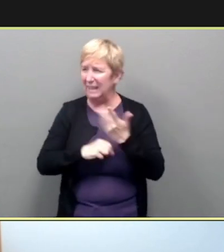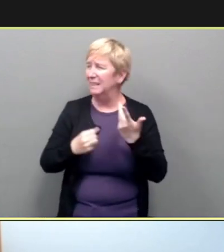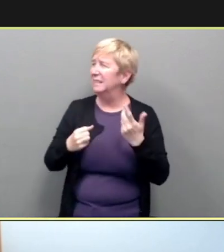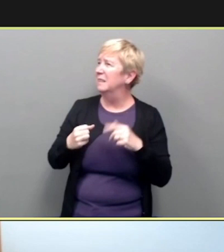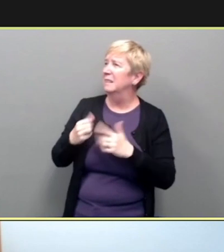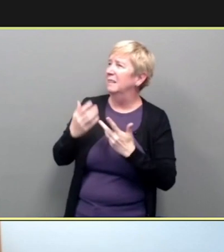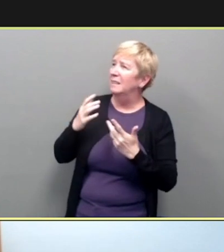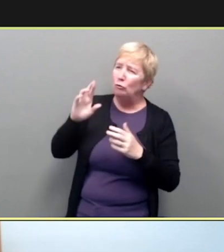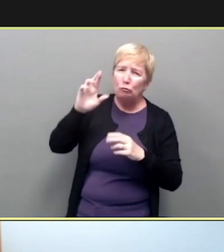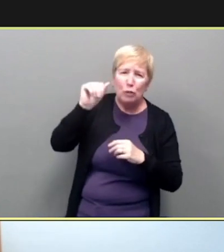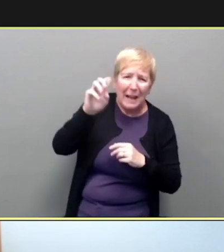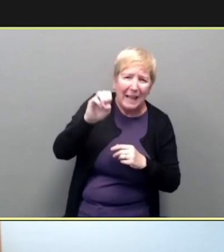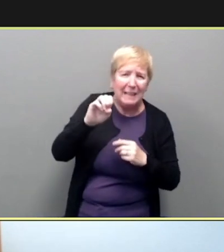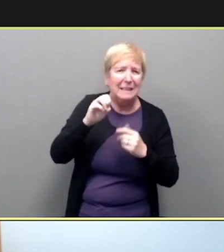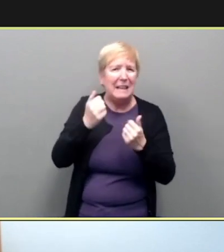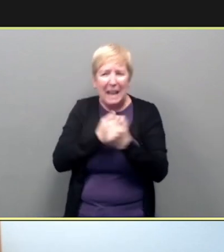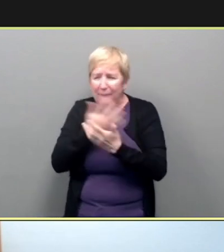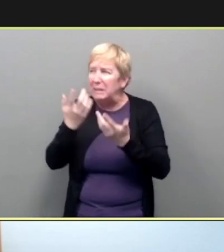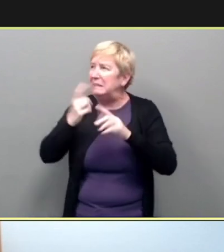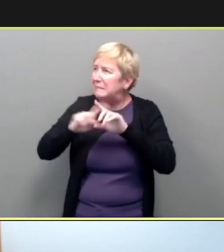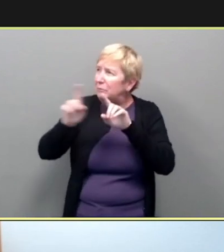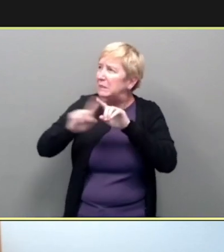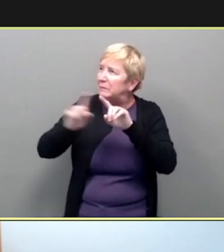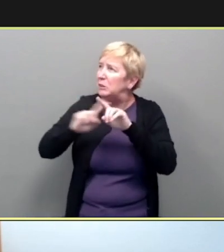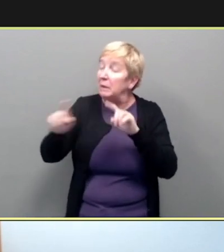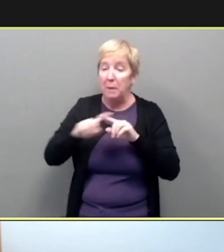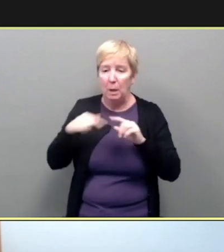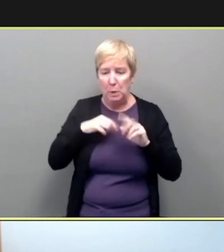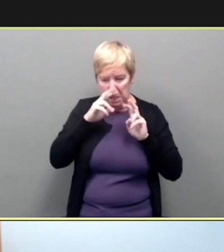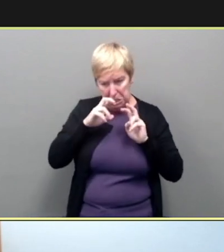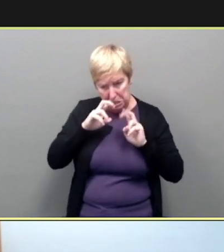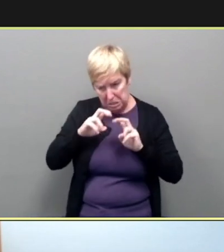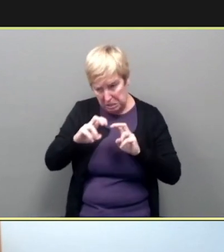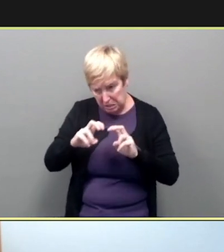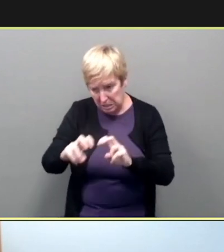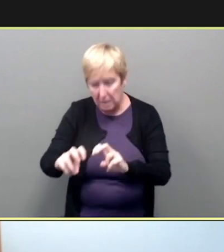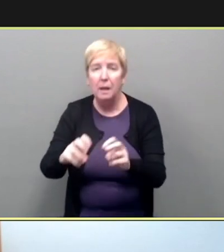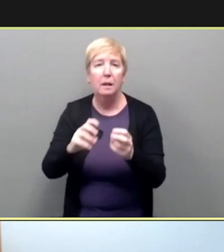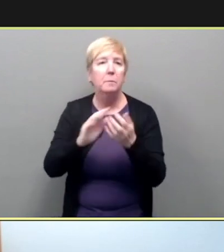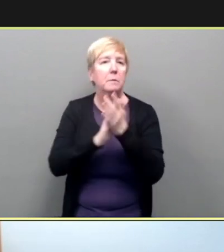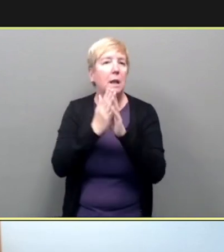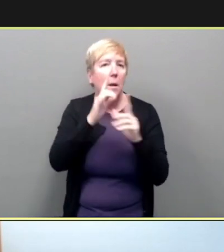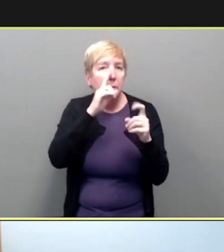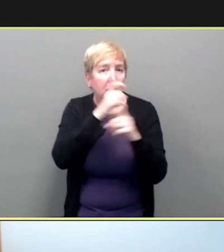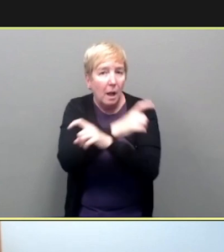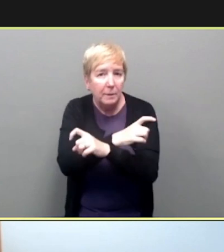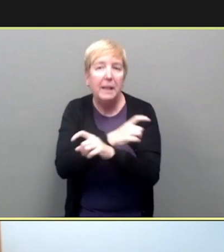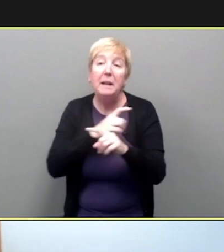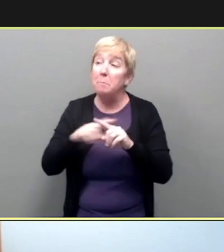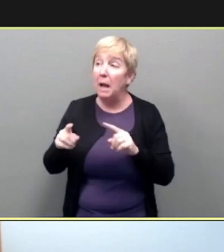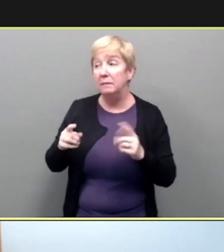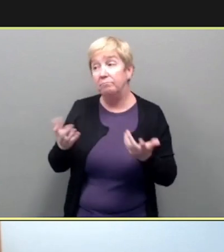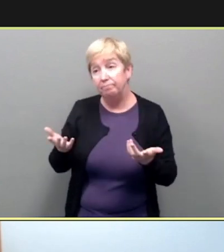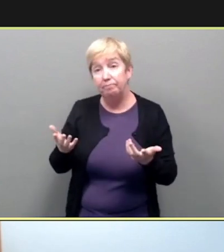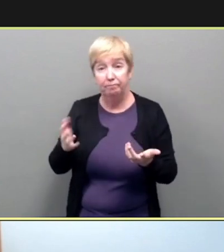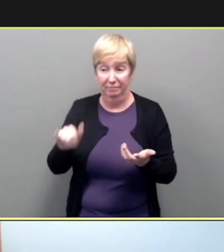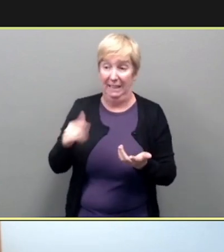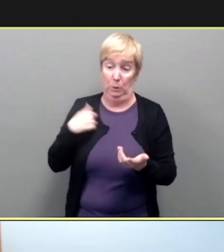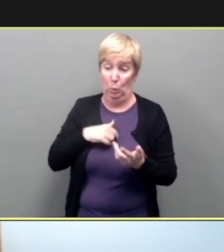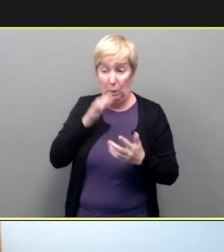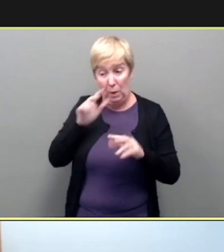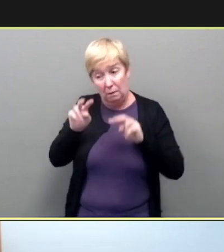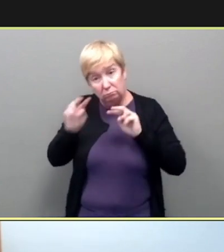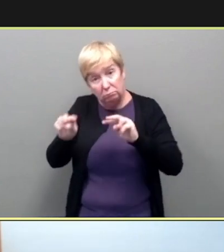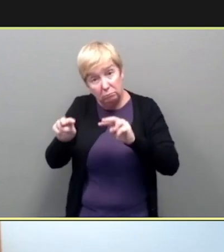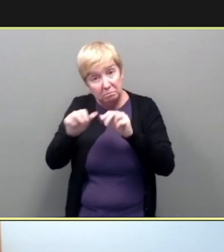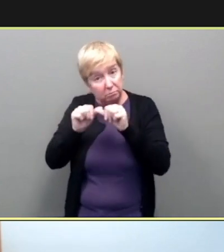rates. And when we try to unpack this, again, it can be really complicated. But these are some of the metrics that we're watching really